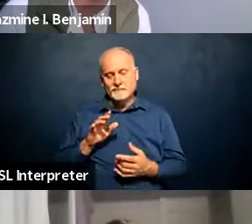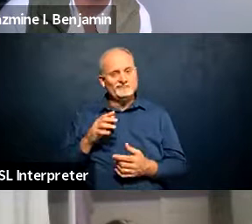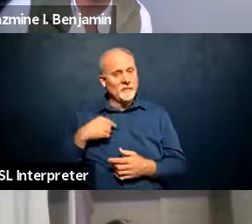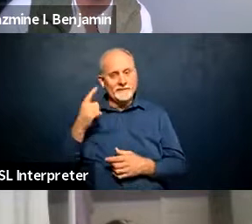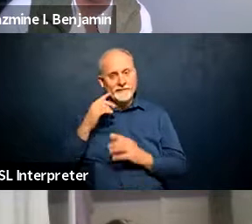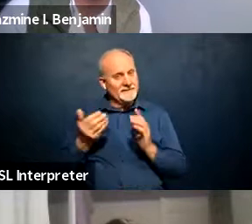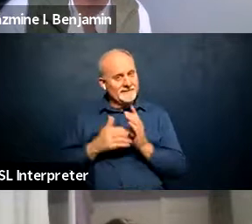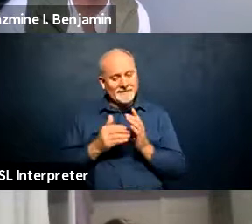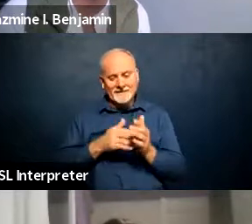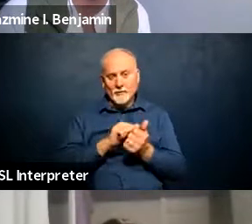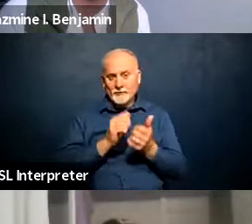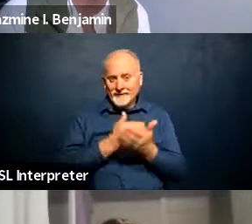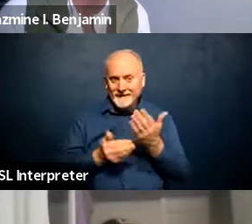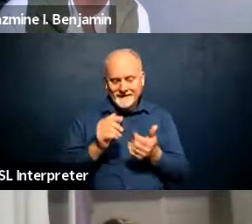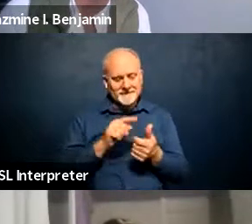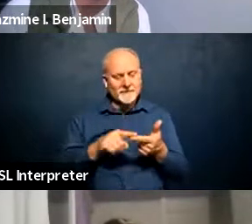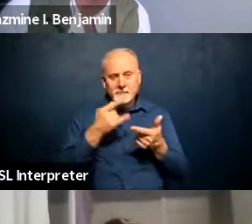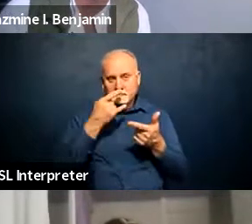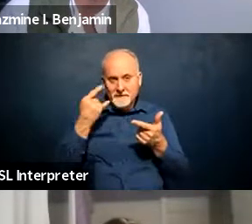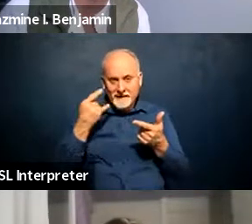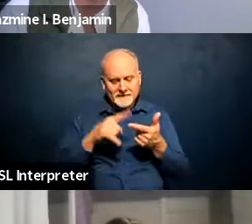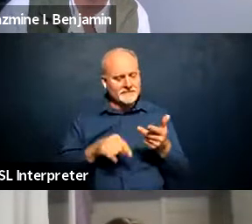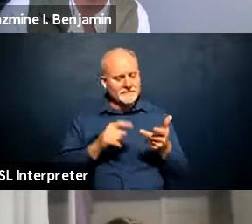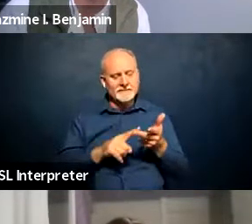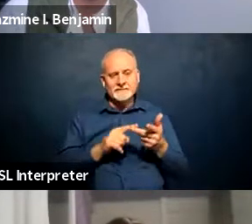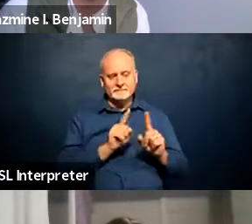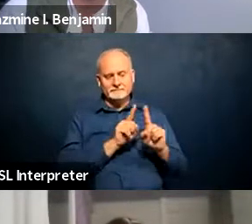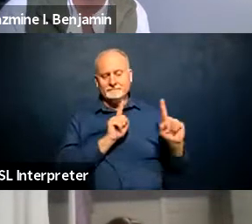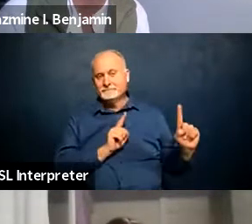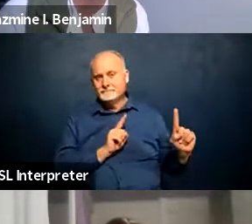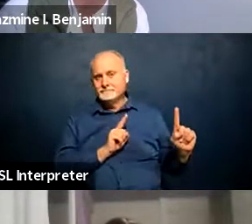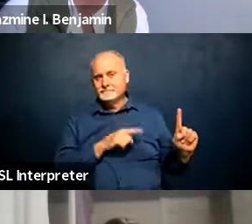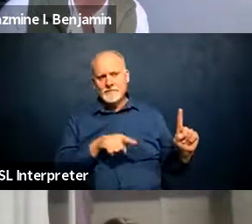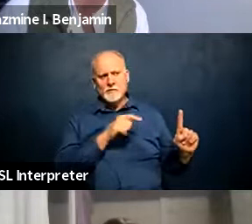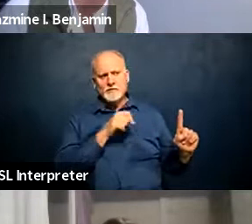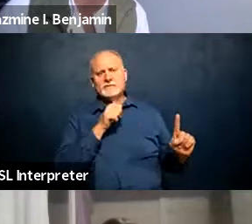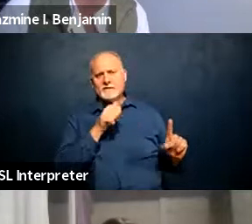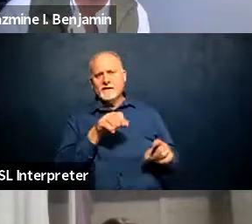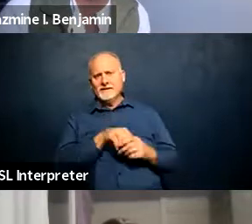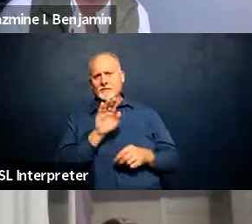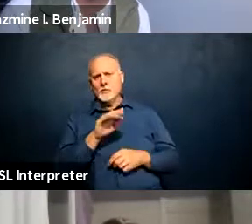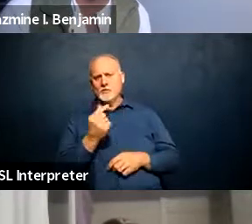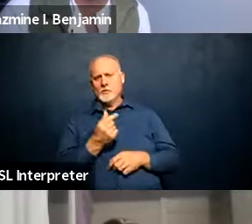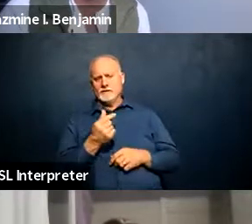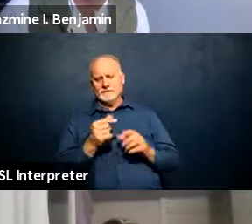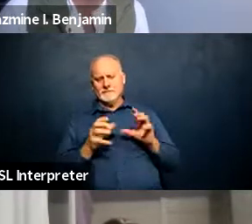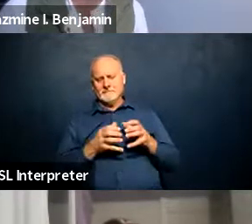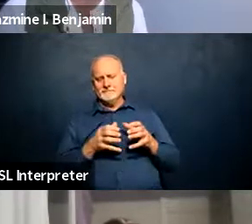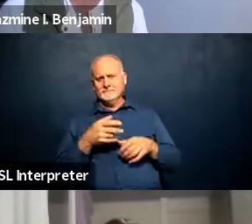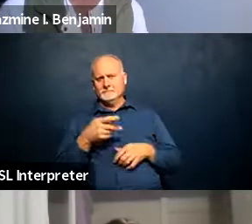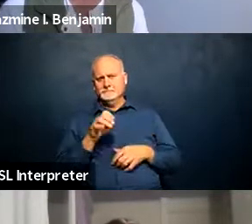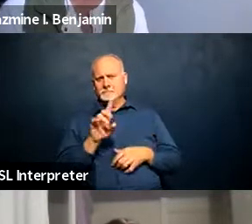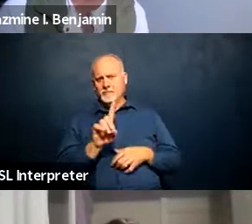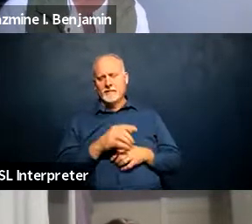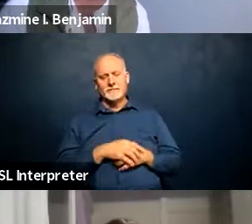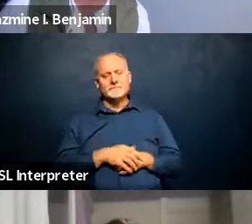again, washing your hands, wearing a mask, staying a safe distance away from those that aren't in your quarantine pod. As students, we also have